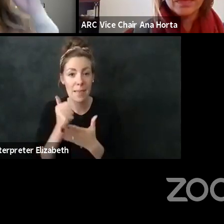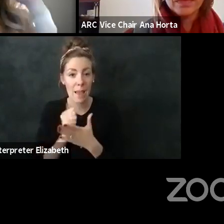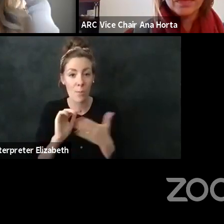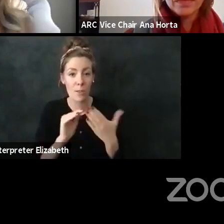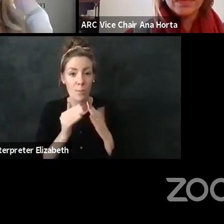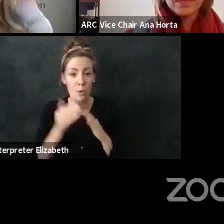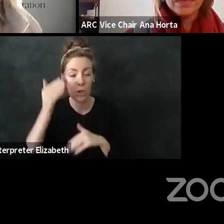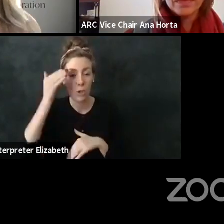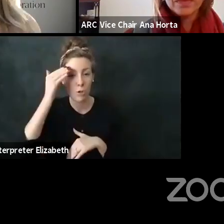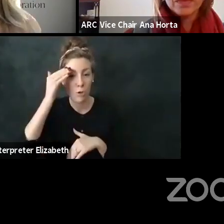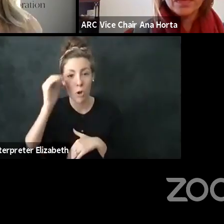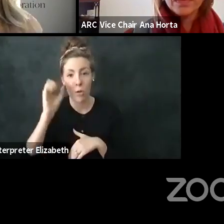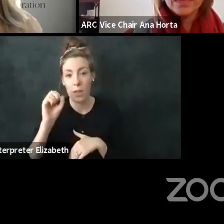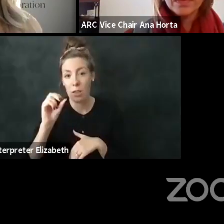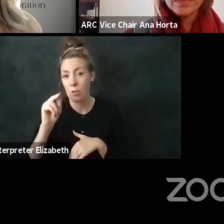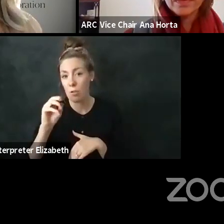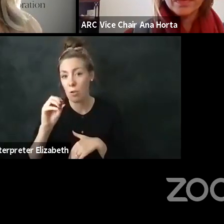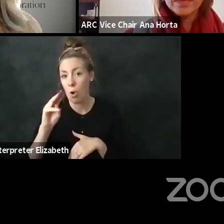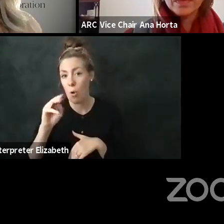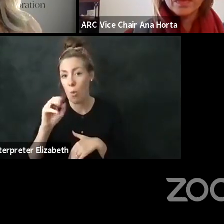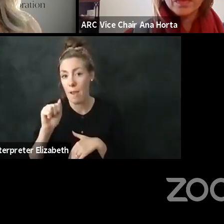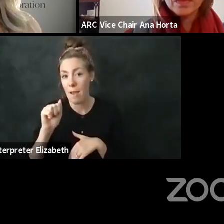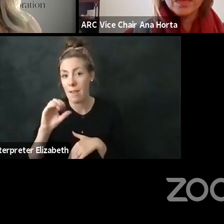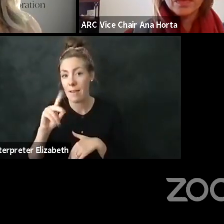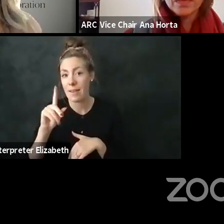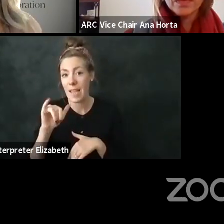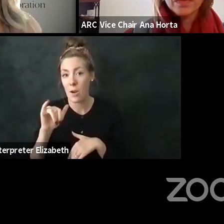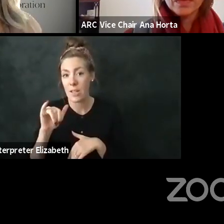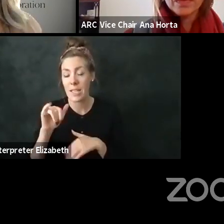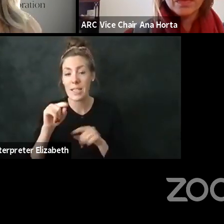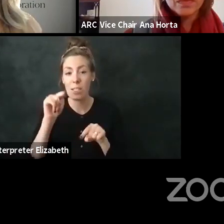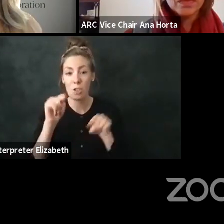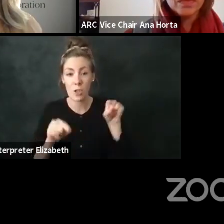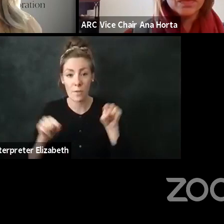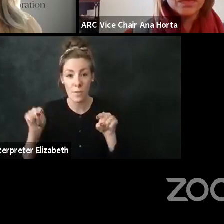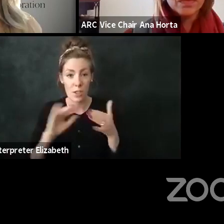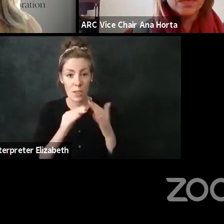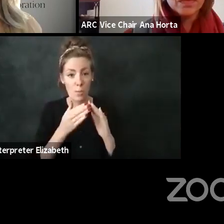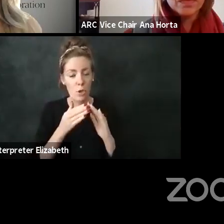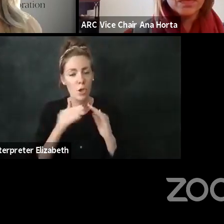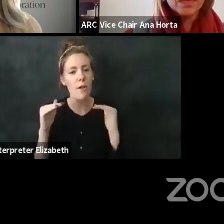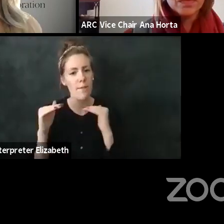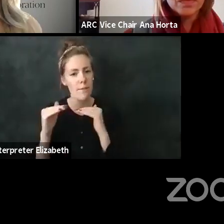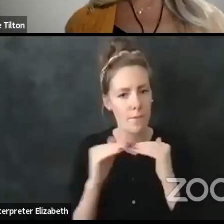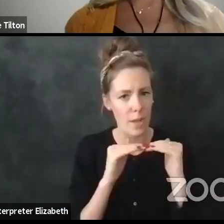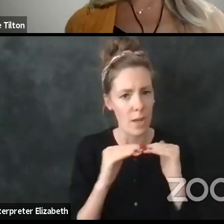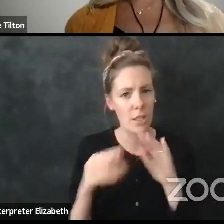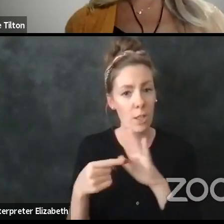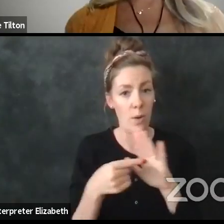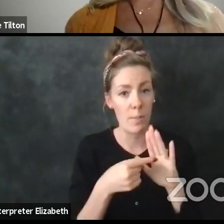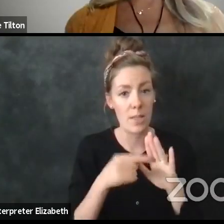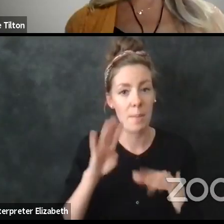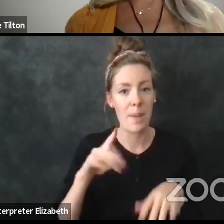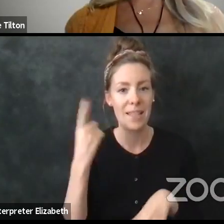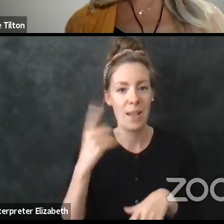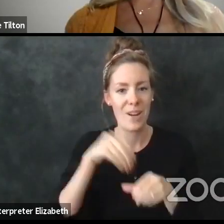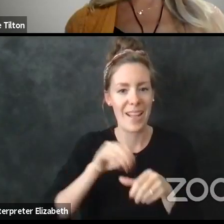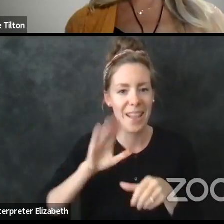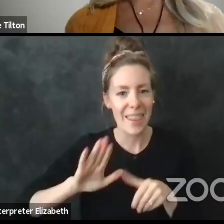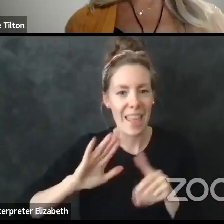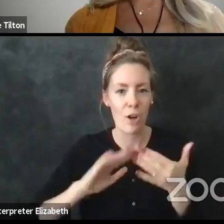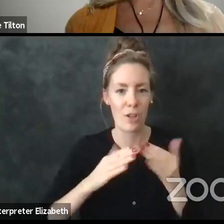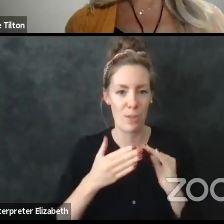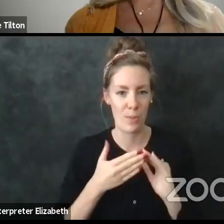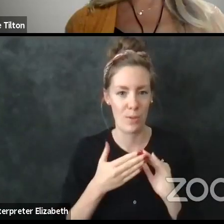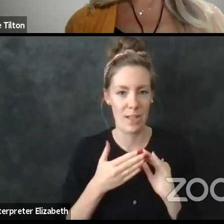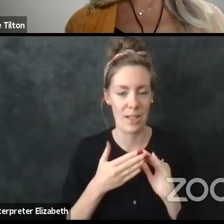that Sonoma County's diverse communities are fairly represented and represented most importantly by a member of their community. The Sonoma County